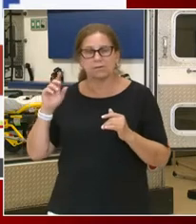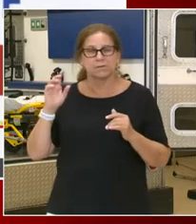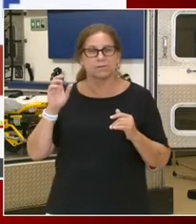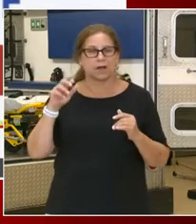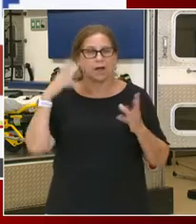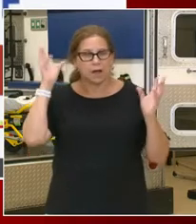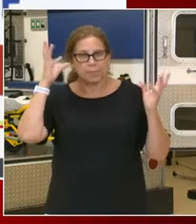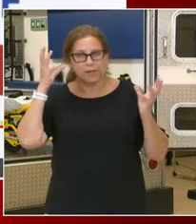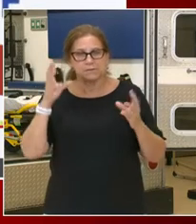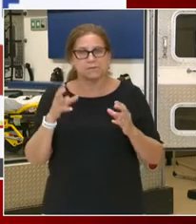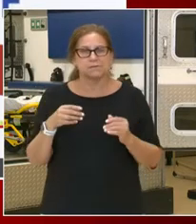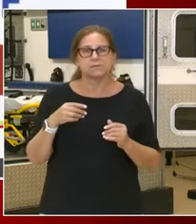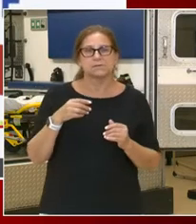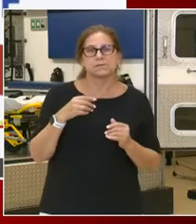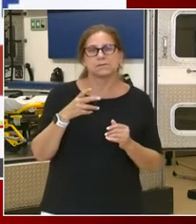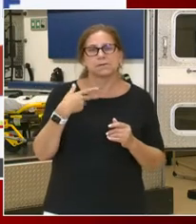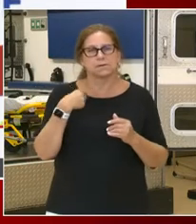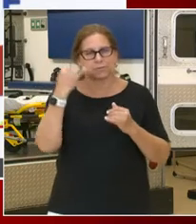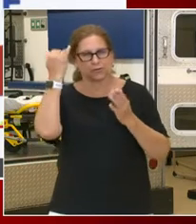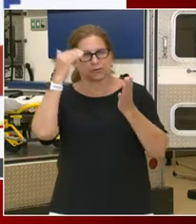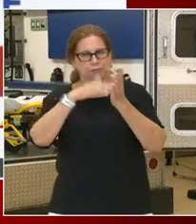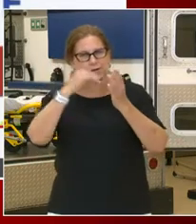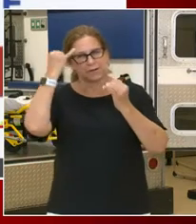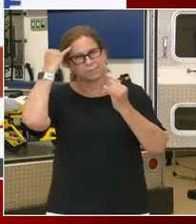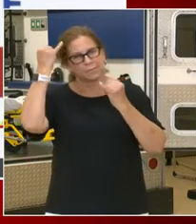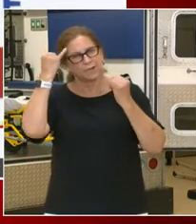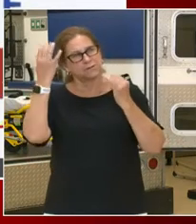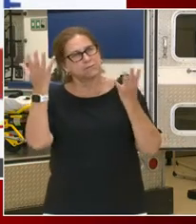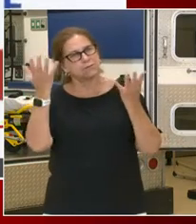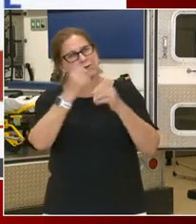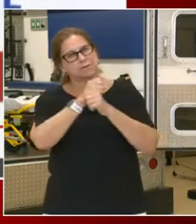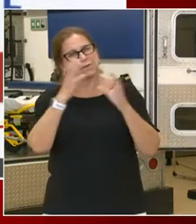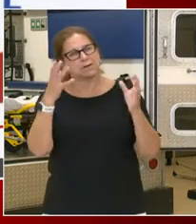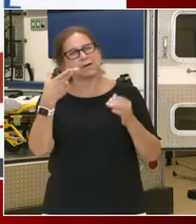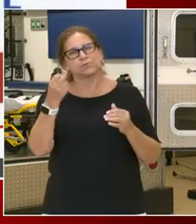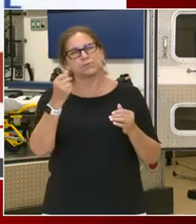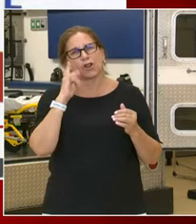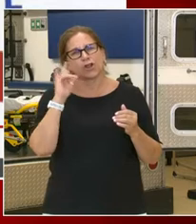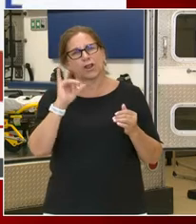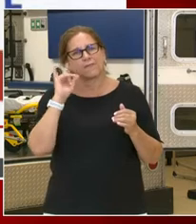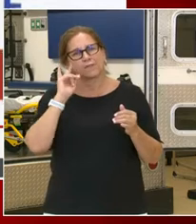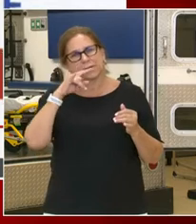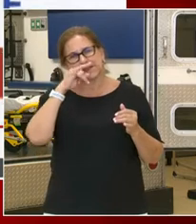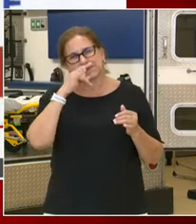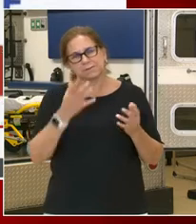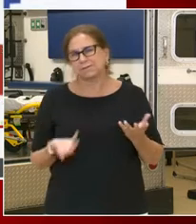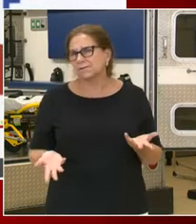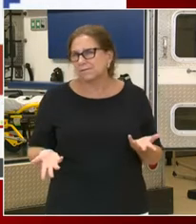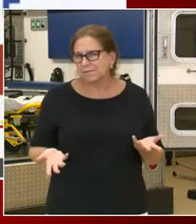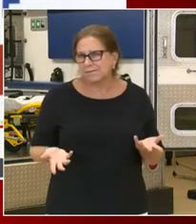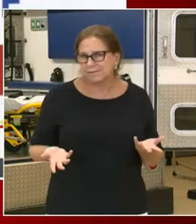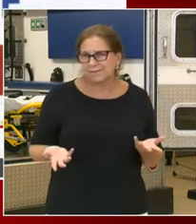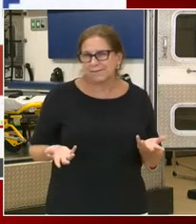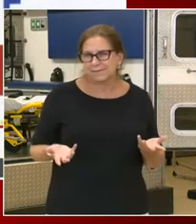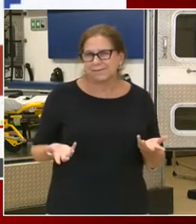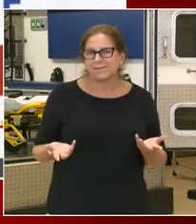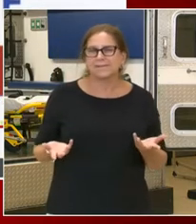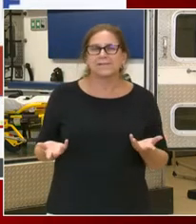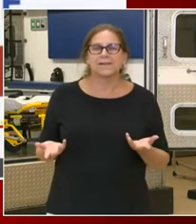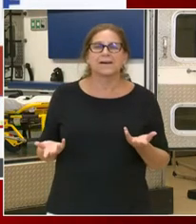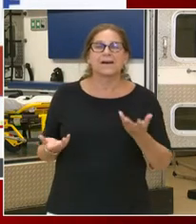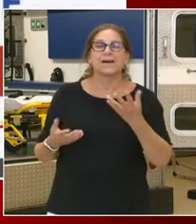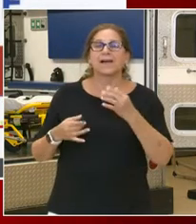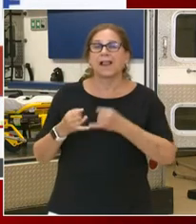reimagine what high school can be to really engage students. And lastly, we'd be remiss if we didn't talk about all of the investments in